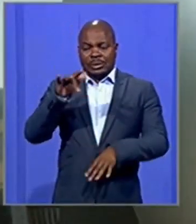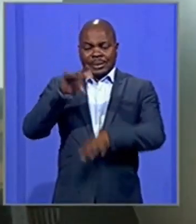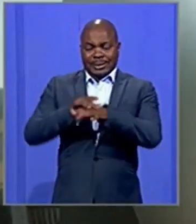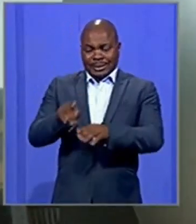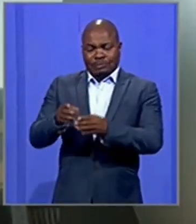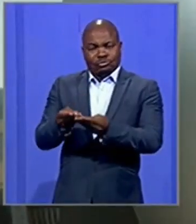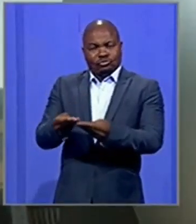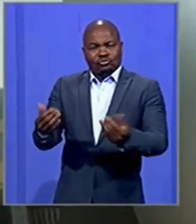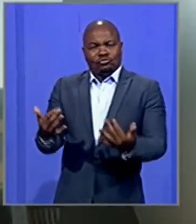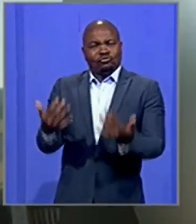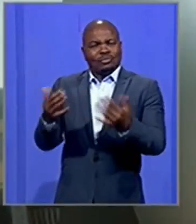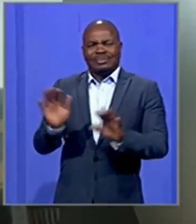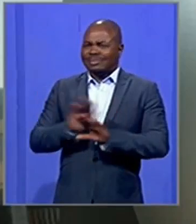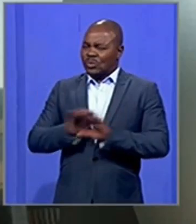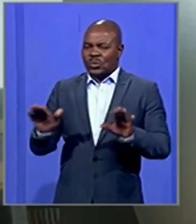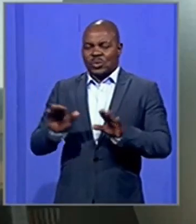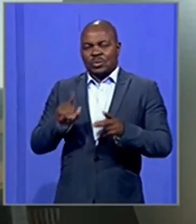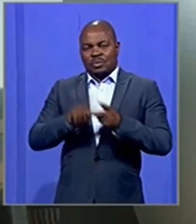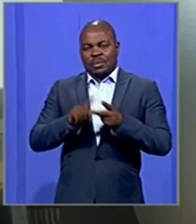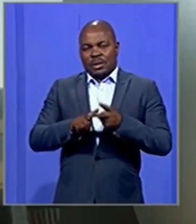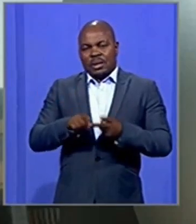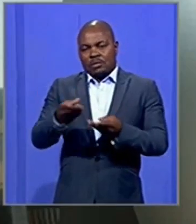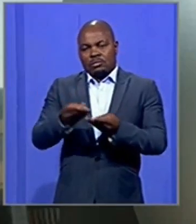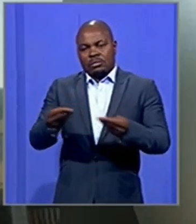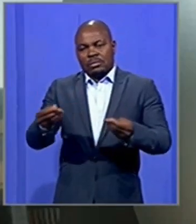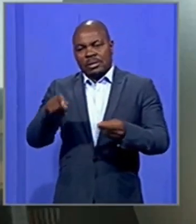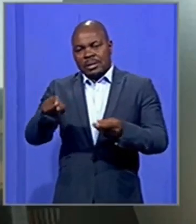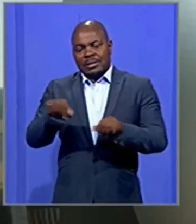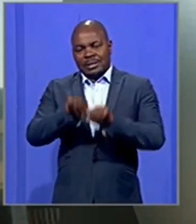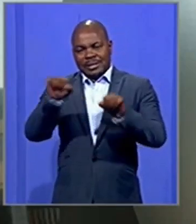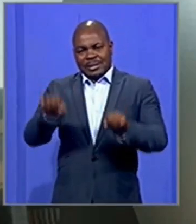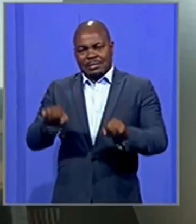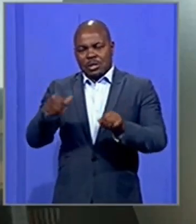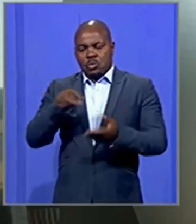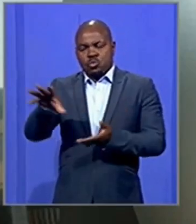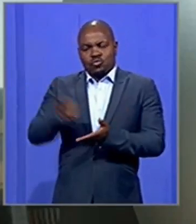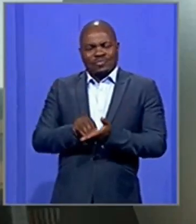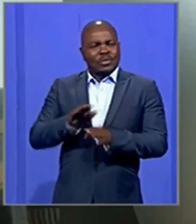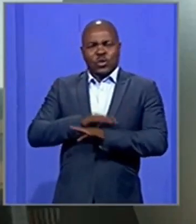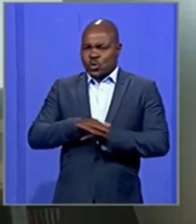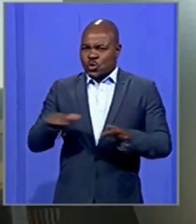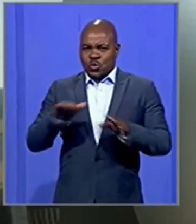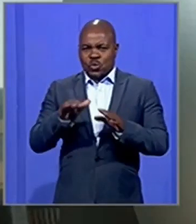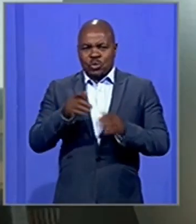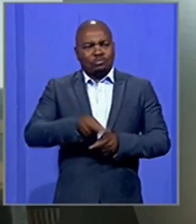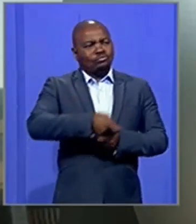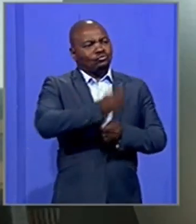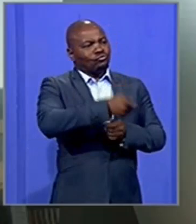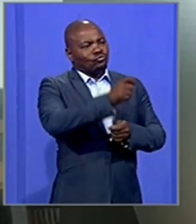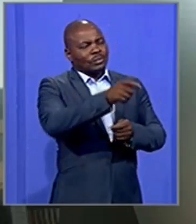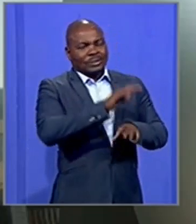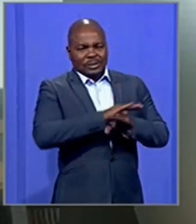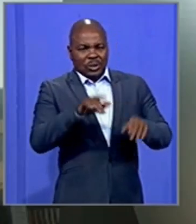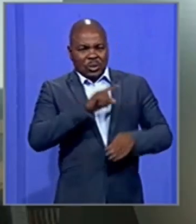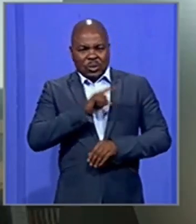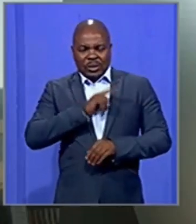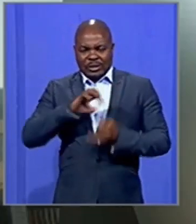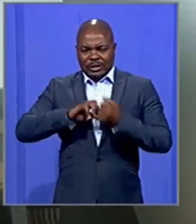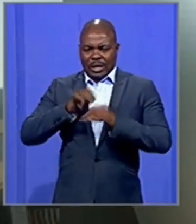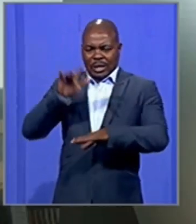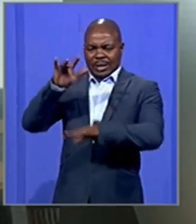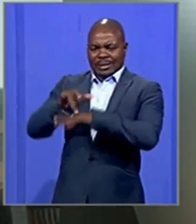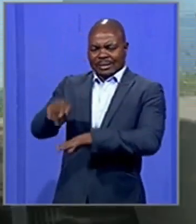should ensure that the algae is not in their abstraction systems and should not abstract this into their irrigation systems. Their workers avoid any